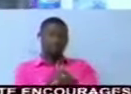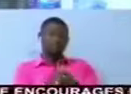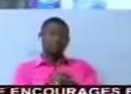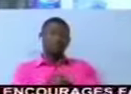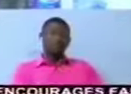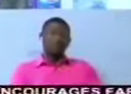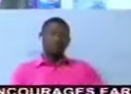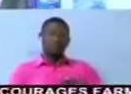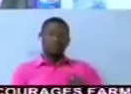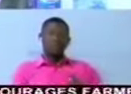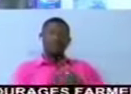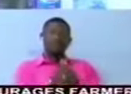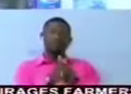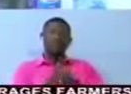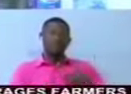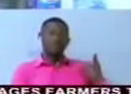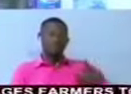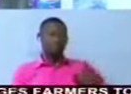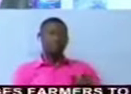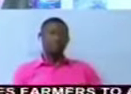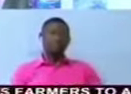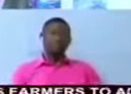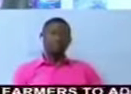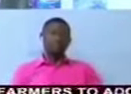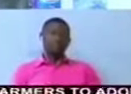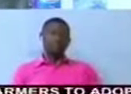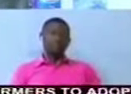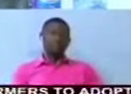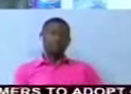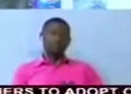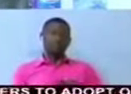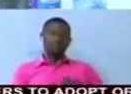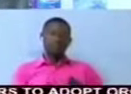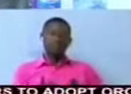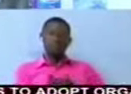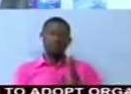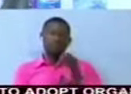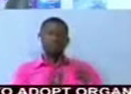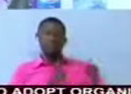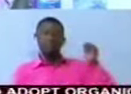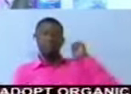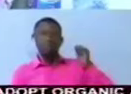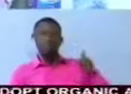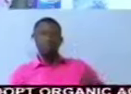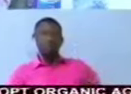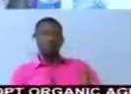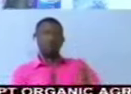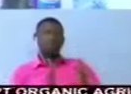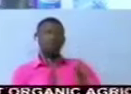And I was followed by his people. Ñu jaar ca gannaaw. We went through the back way. Yek ca kaw.